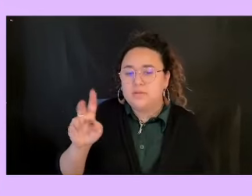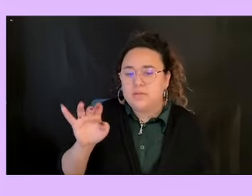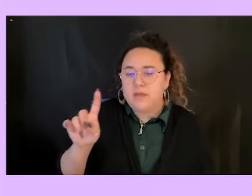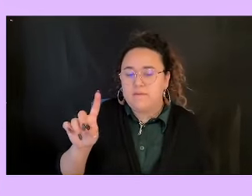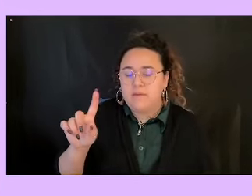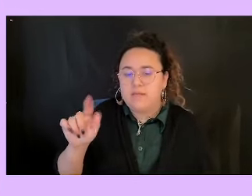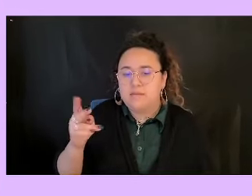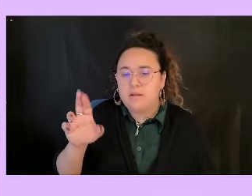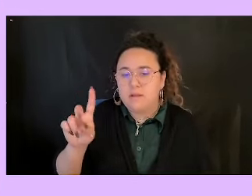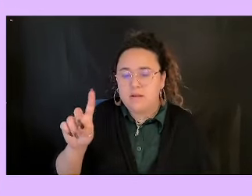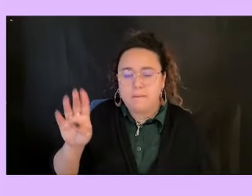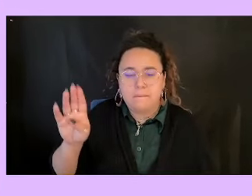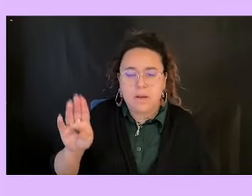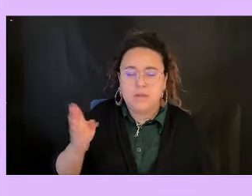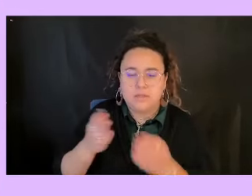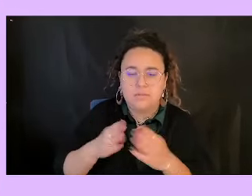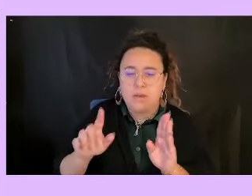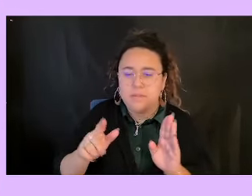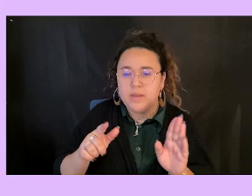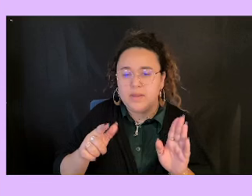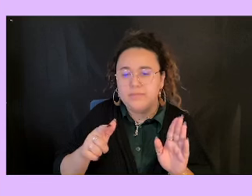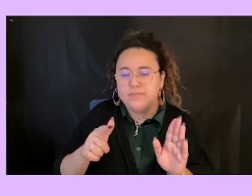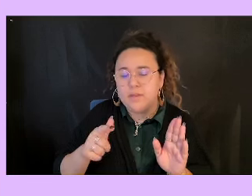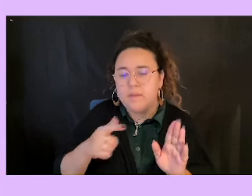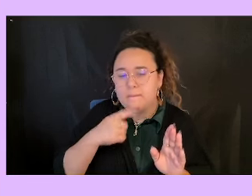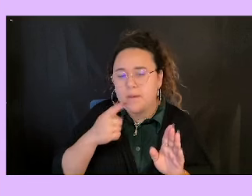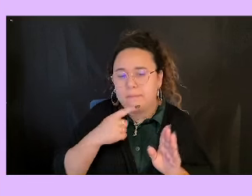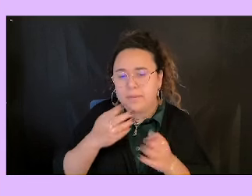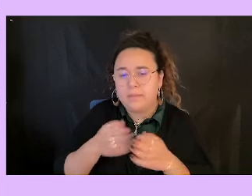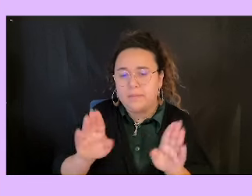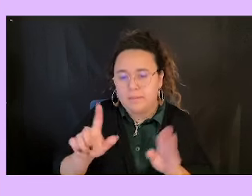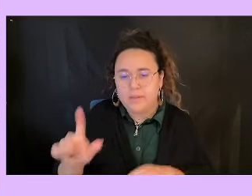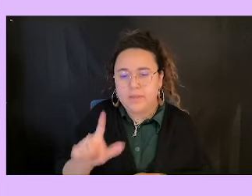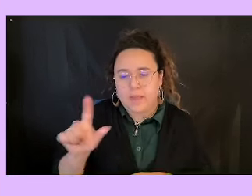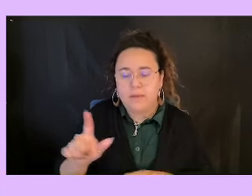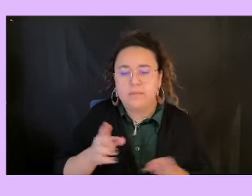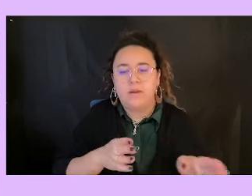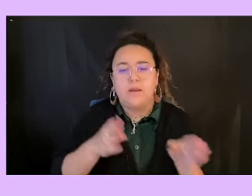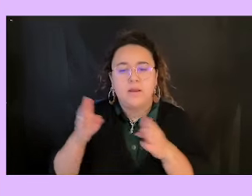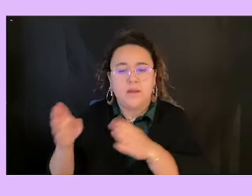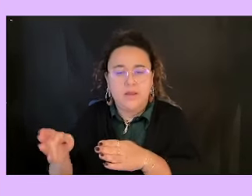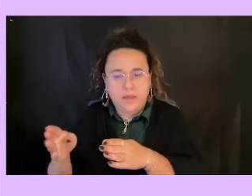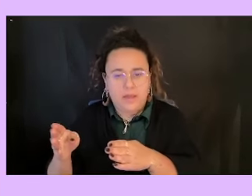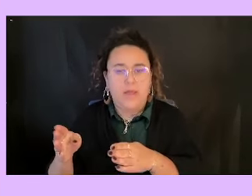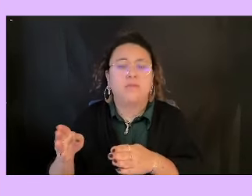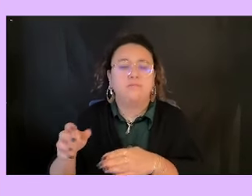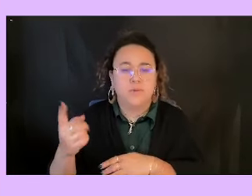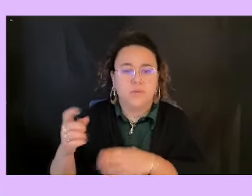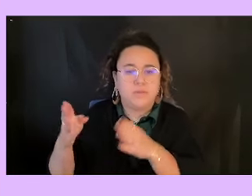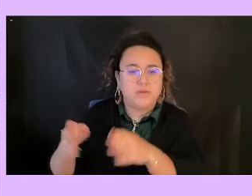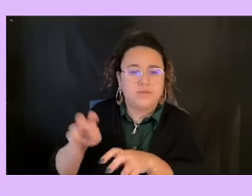Cara Elliott-Ortega, who is the Chief of Arts and Culture for the City of Boston. Welcome, everybody. It's nice to have you.